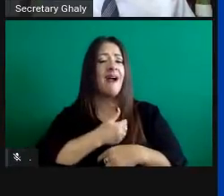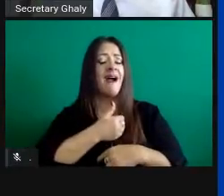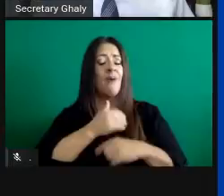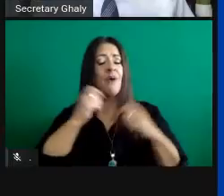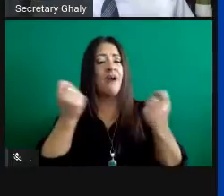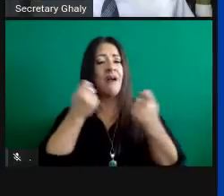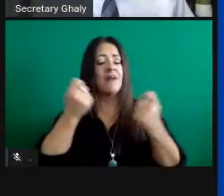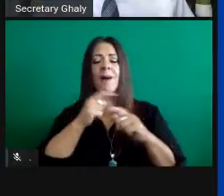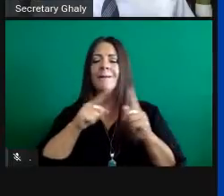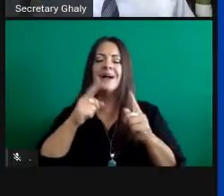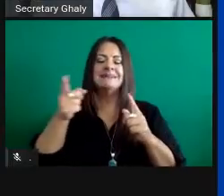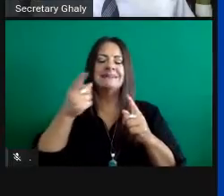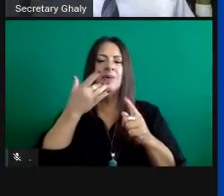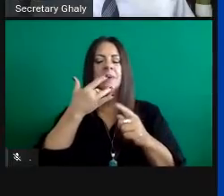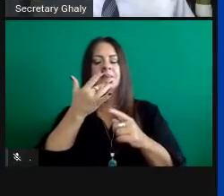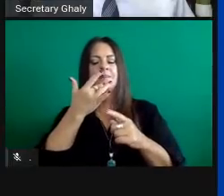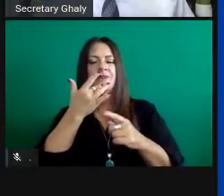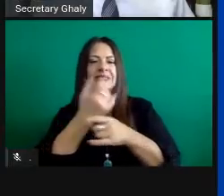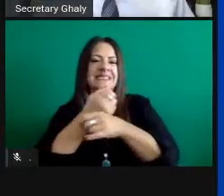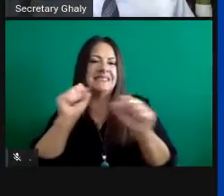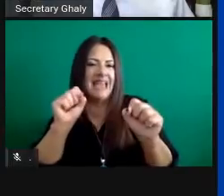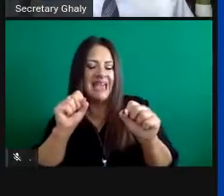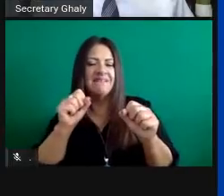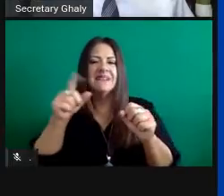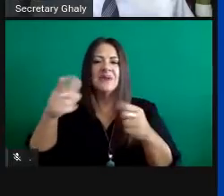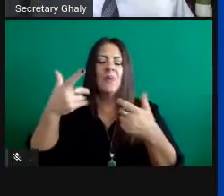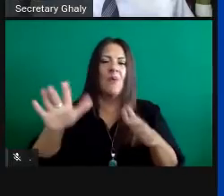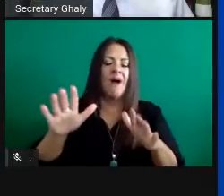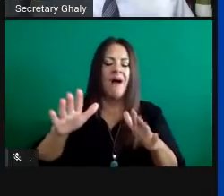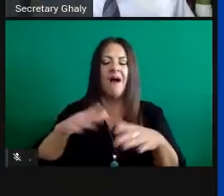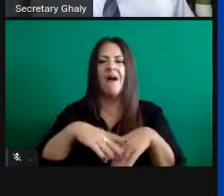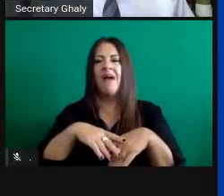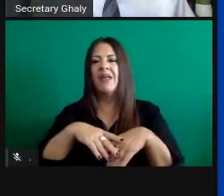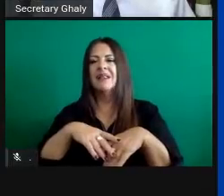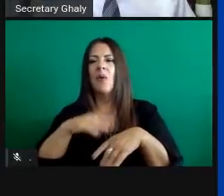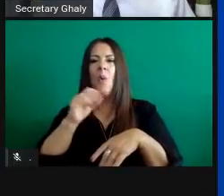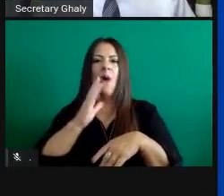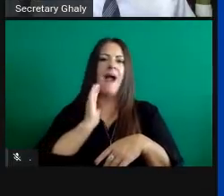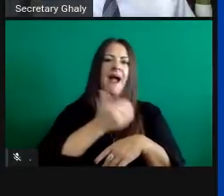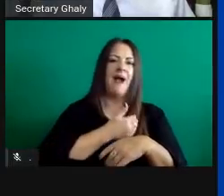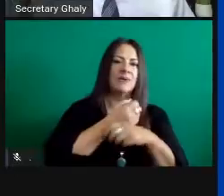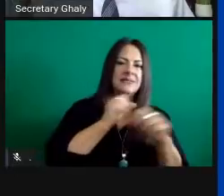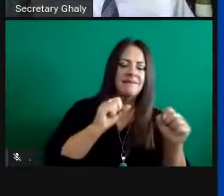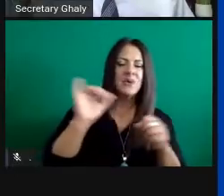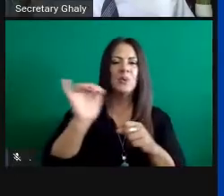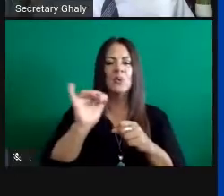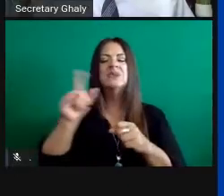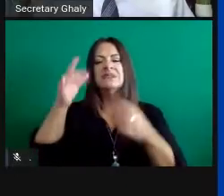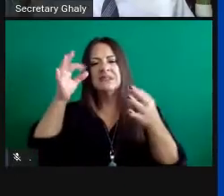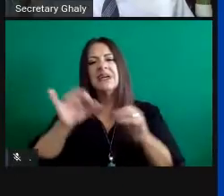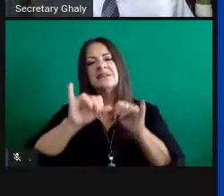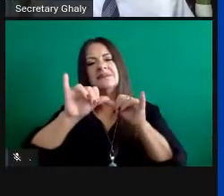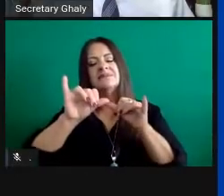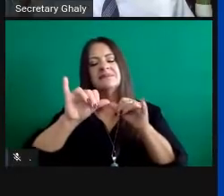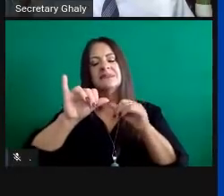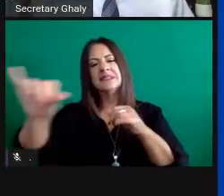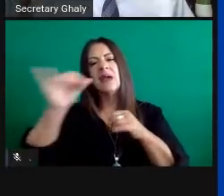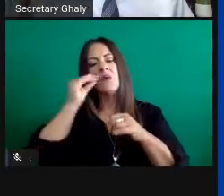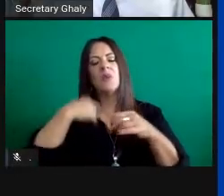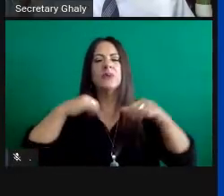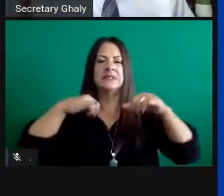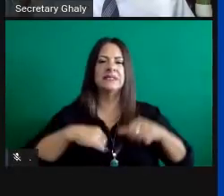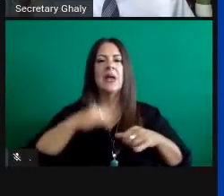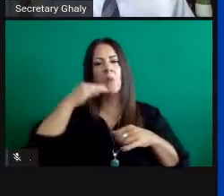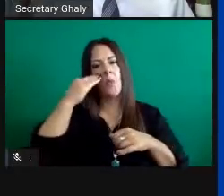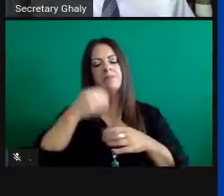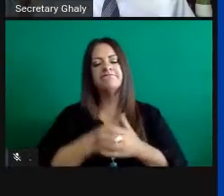we didn't create additional chance for others to be impacted by our actions, and stayed at home. Next slide, please.